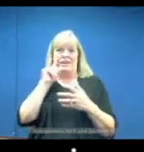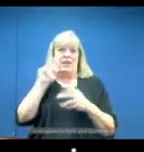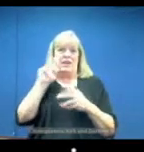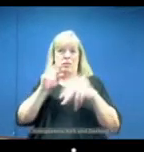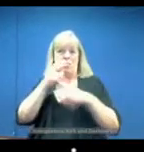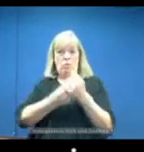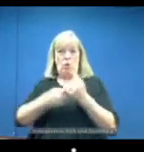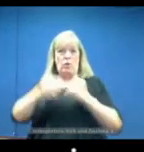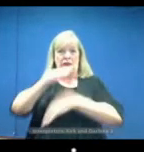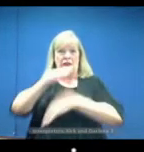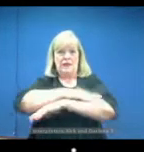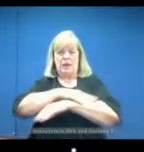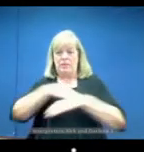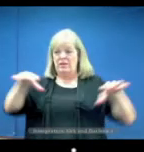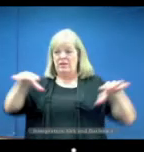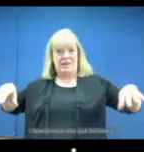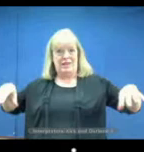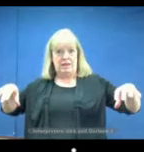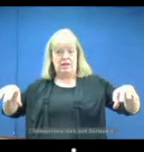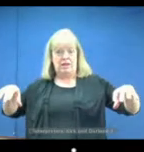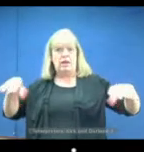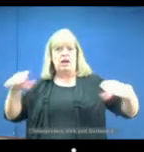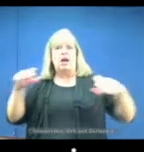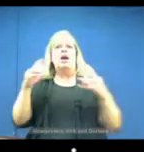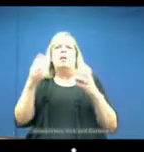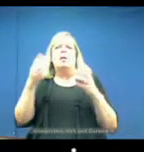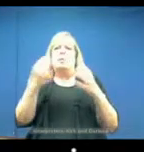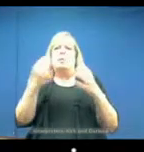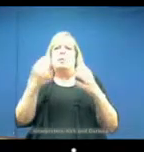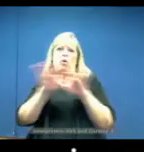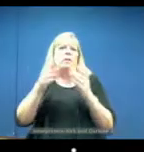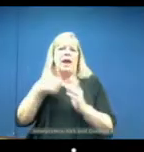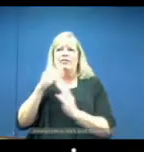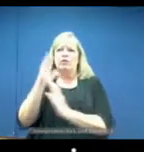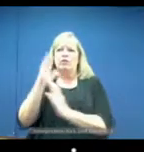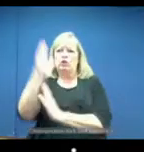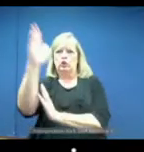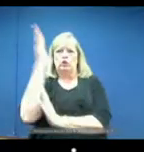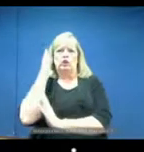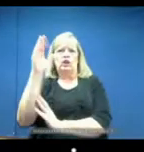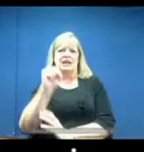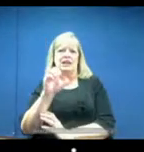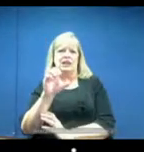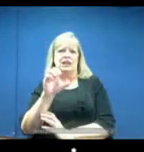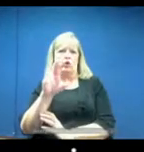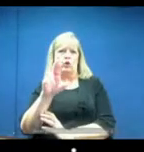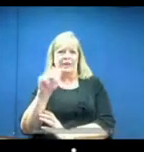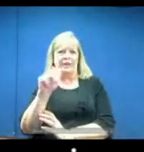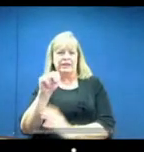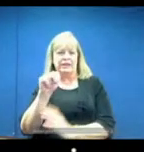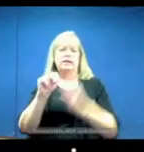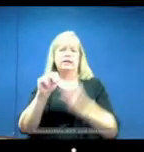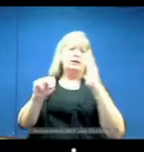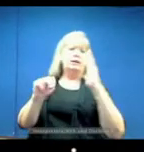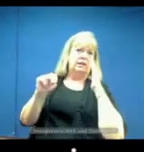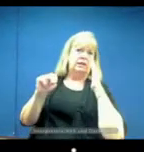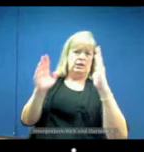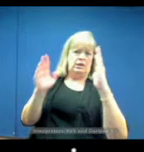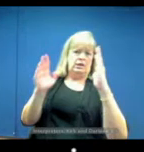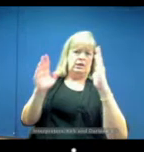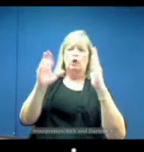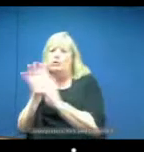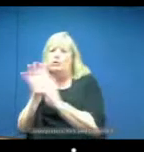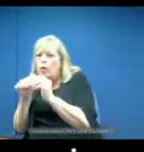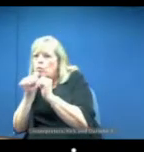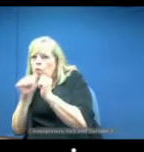that screens be provided to prevent them from viewing each other if they have counsel and they are having privileged communications, if